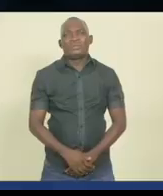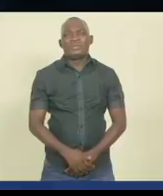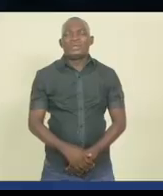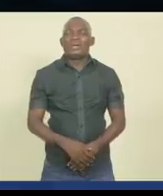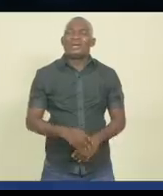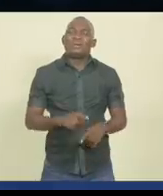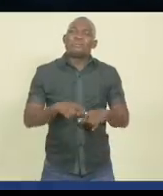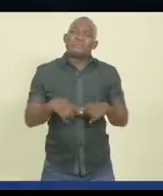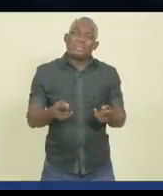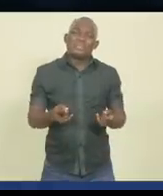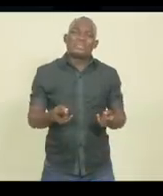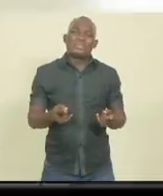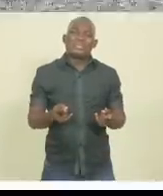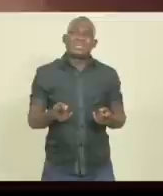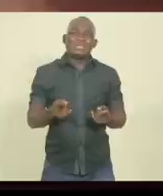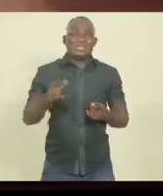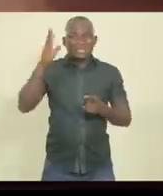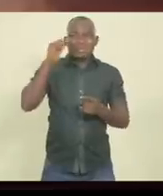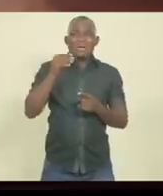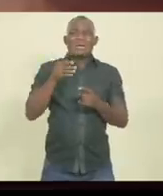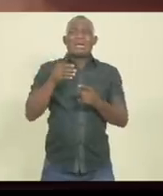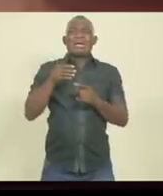What was I going to do?